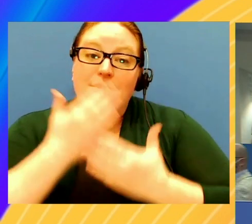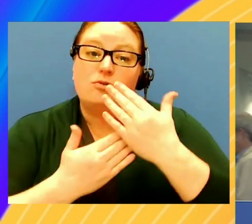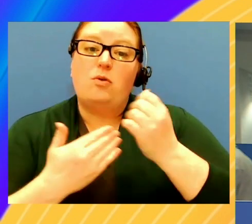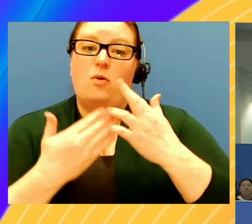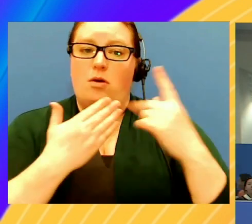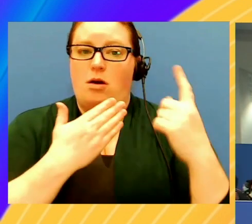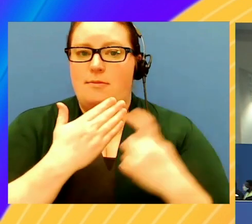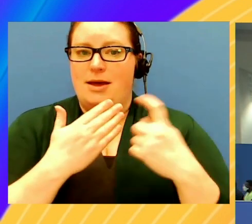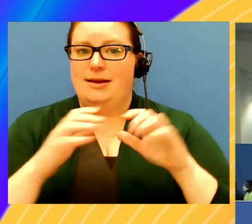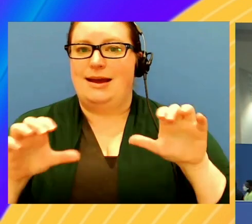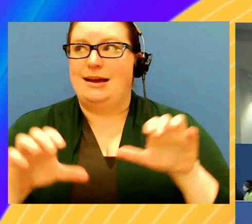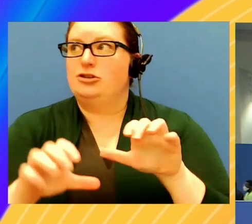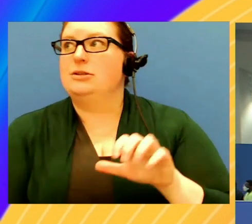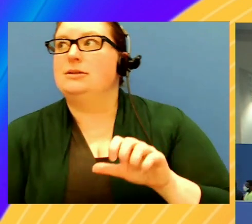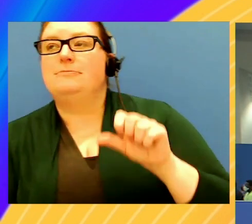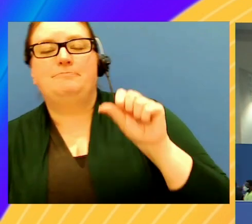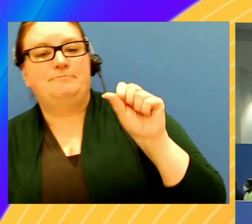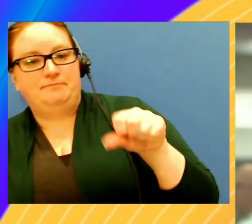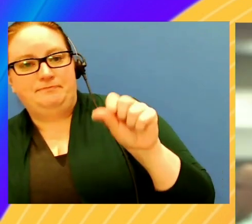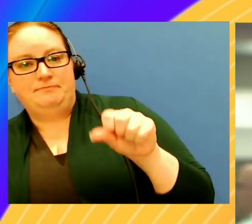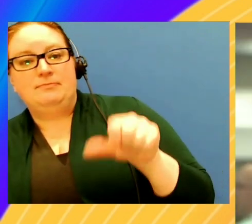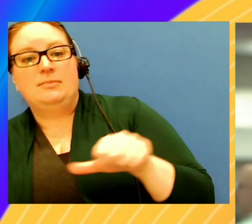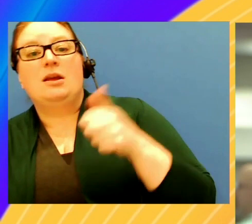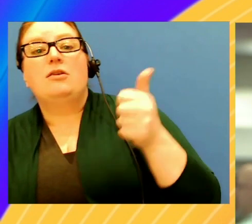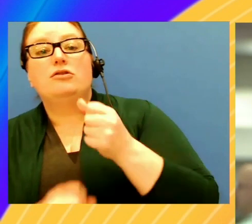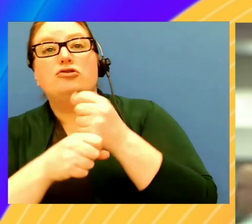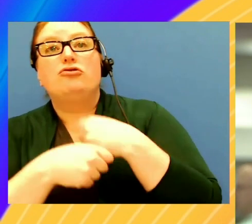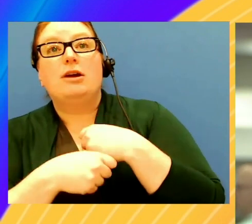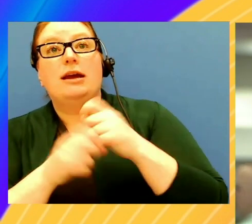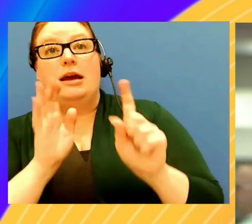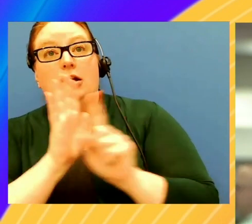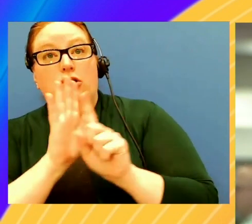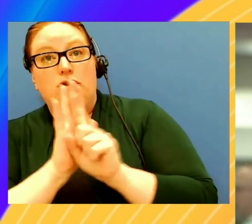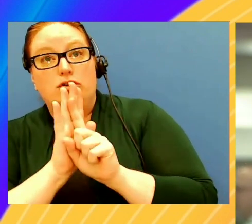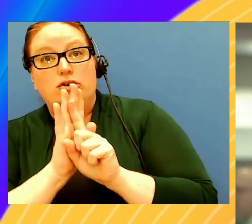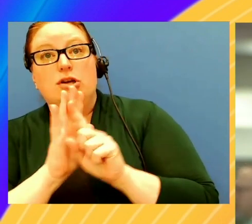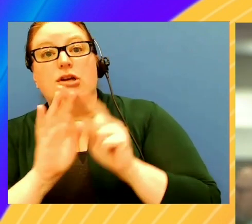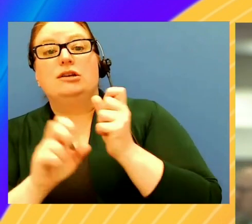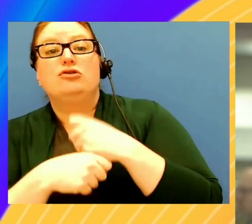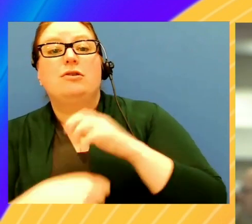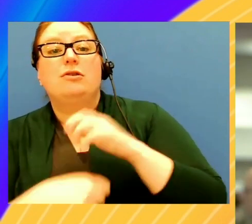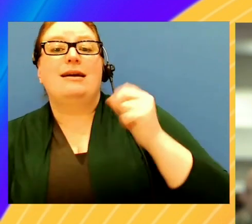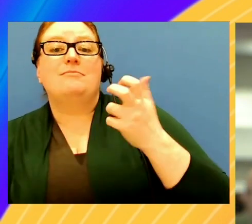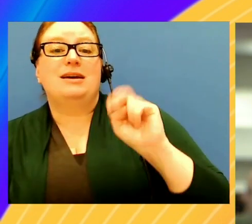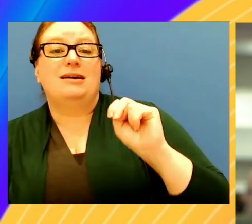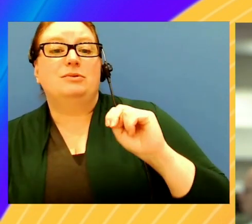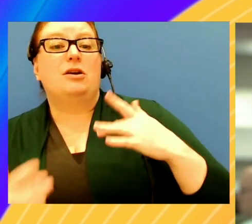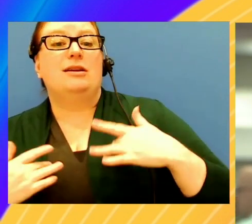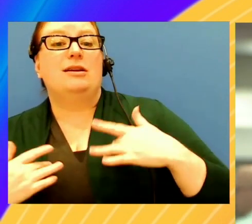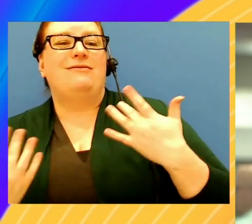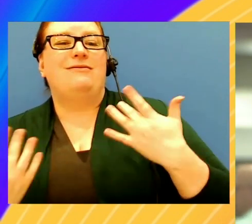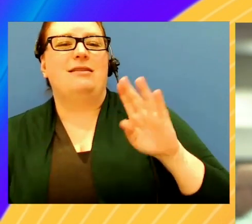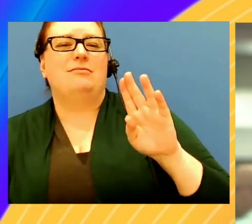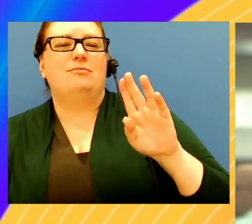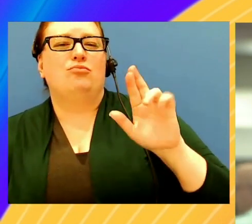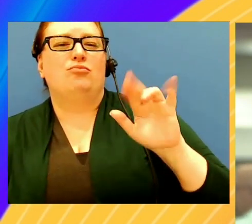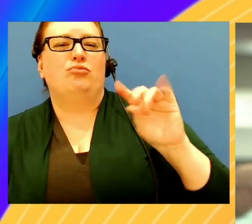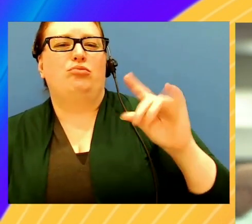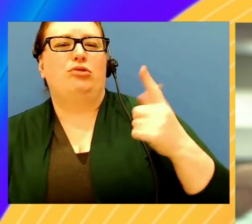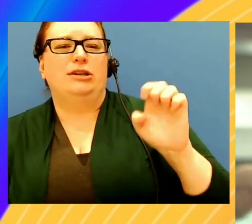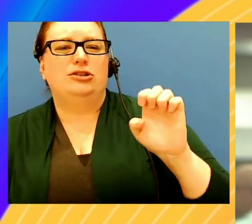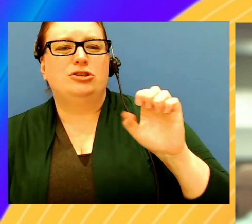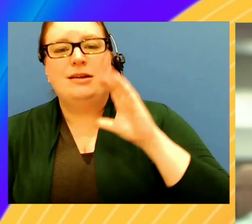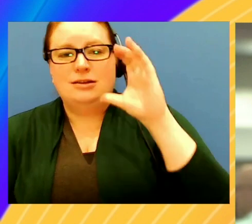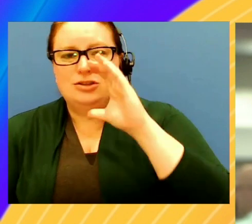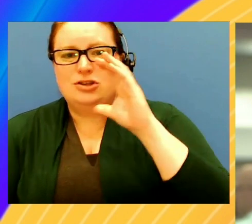Yes. And one other way to create an alert is to create an Amazon event bridge rule that looks for a